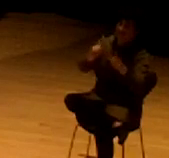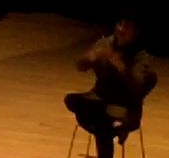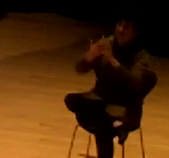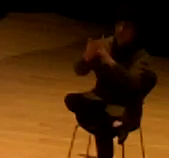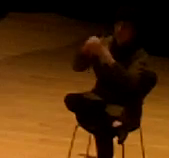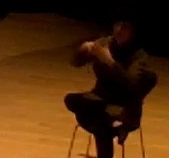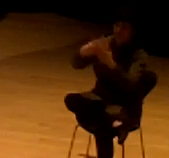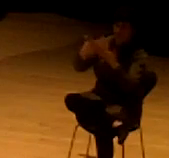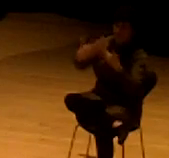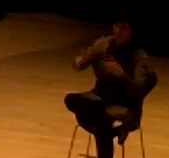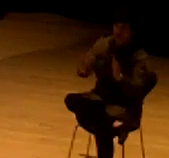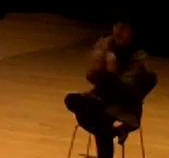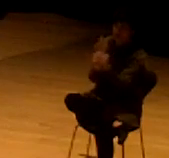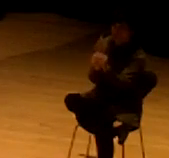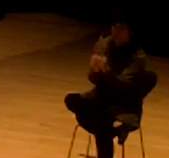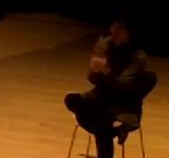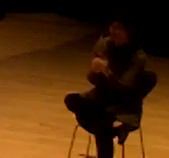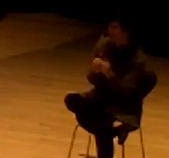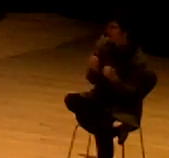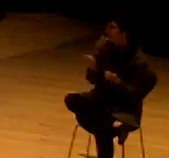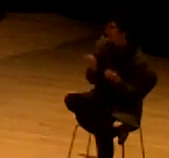I think what really made the work successful